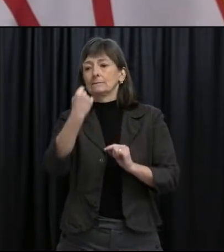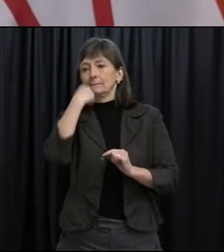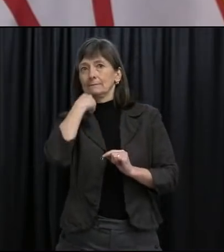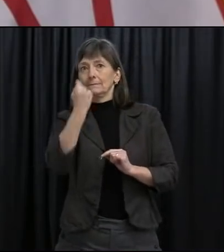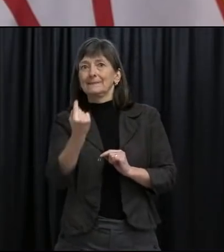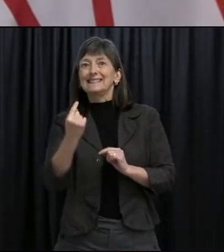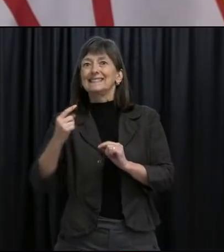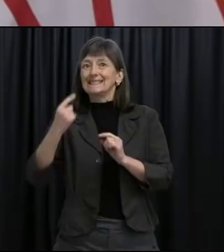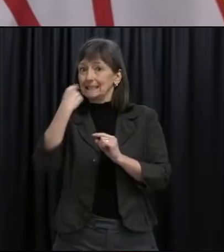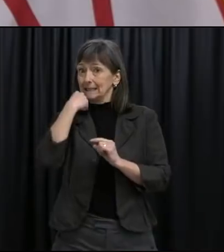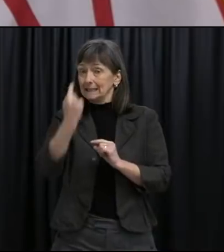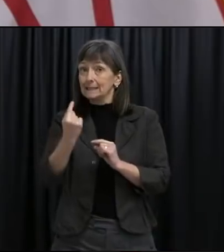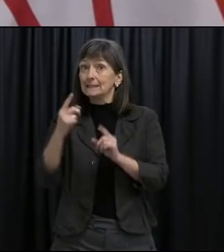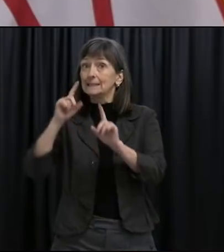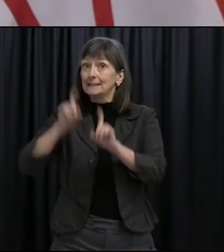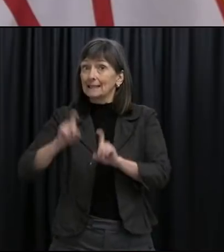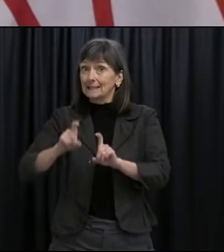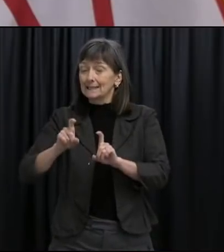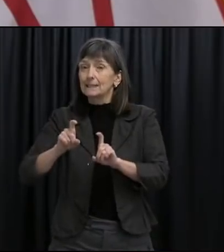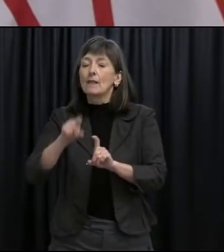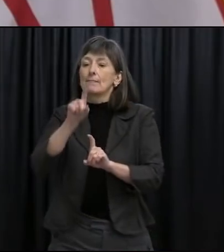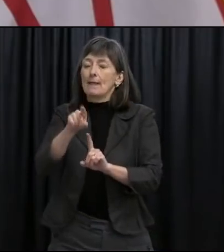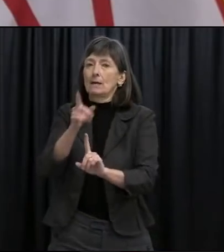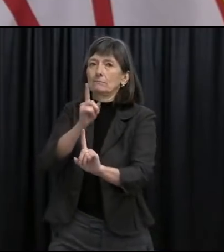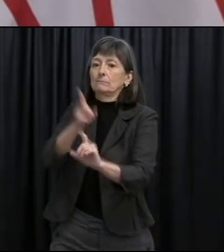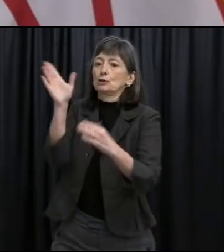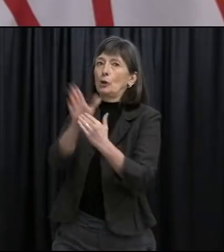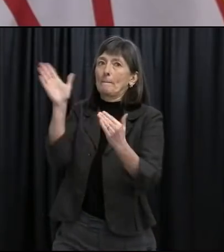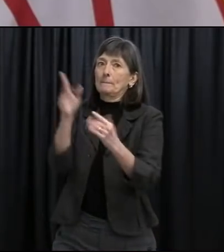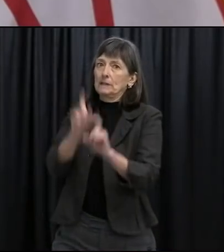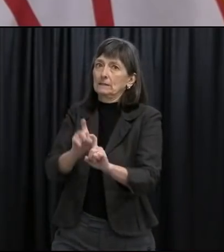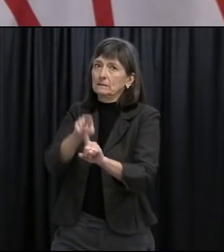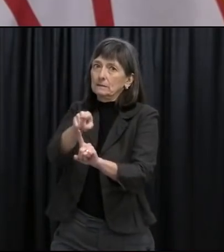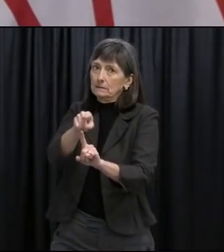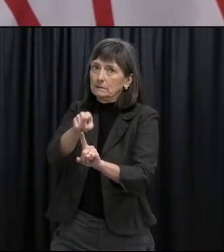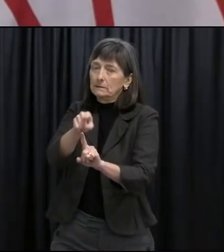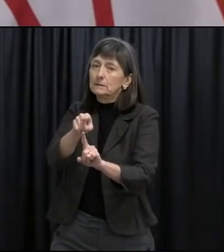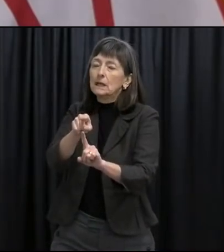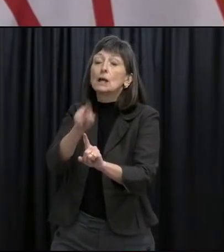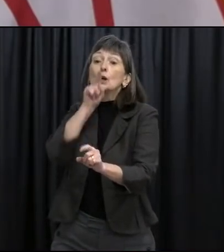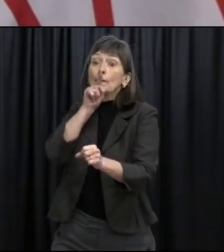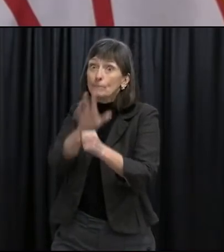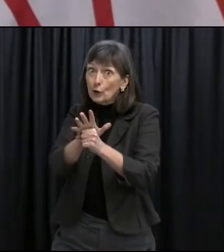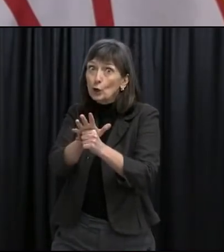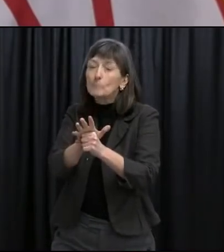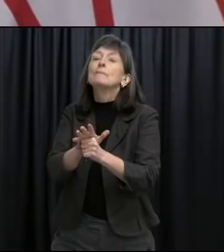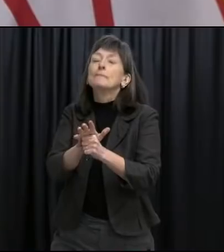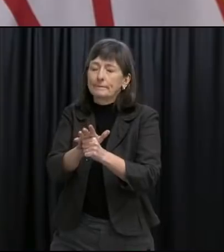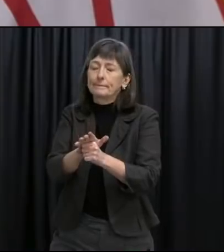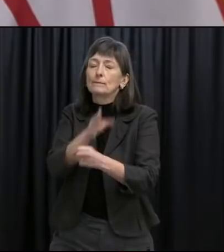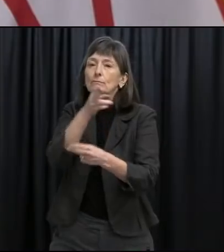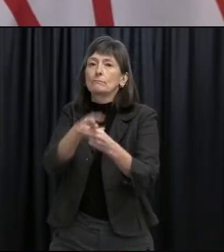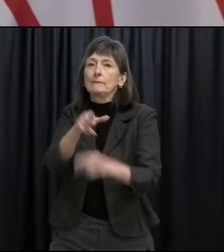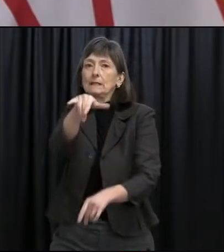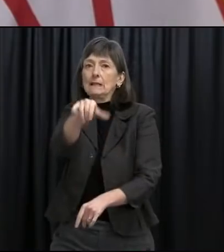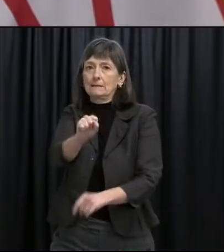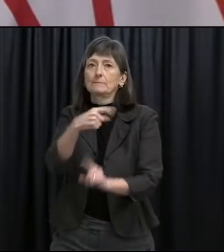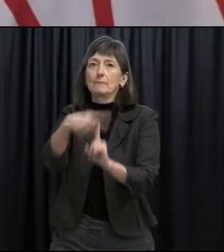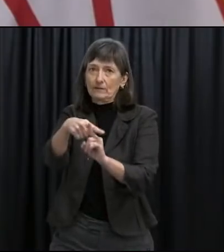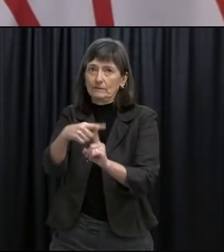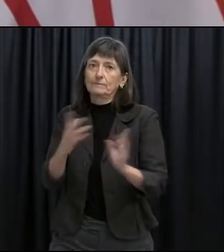performs the PCR test, which is considered the gold standard in testing for COVID, and confirms the rapid test